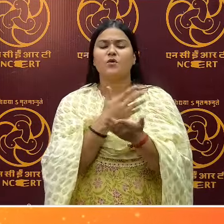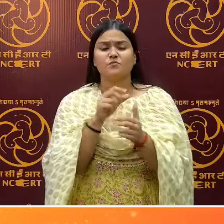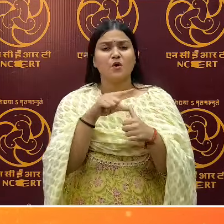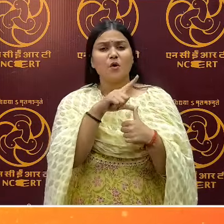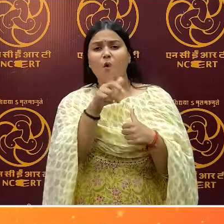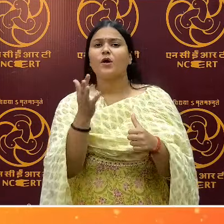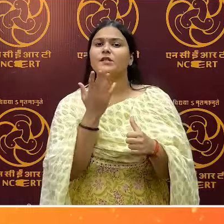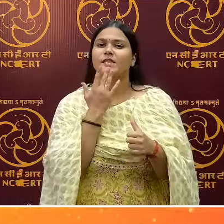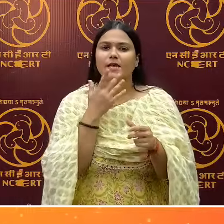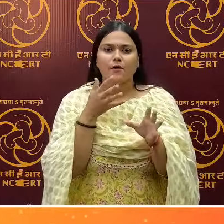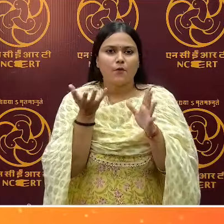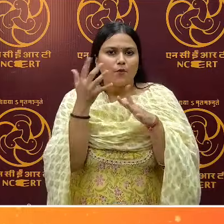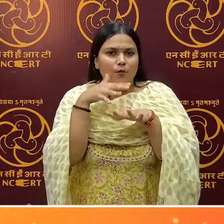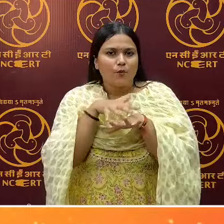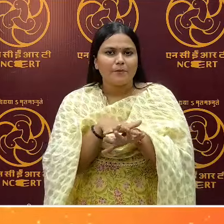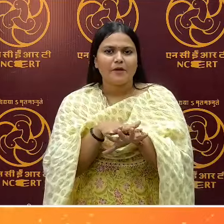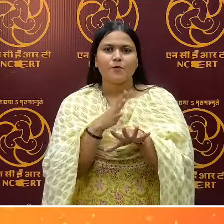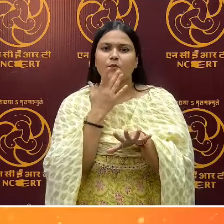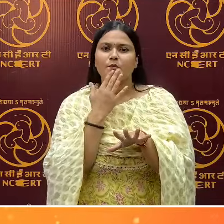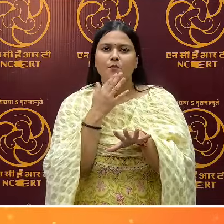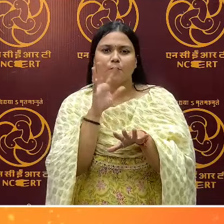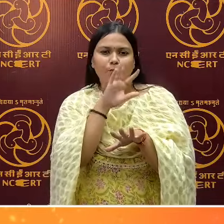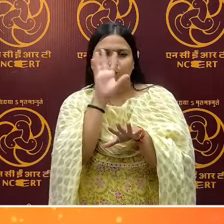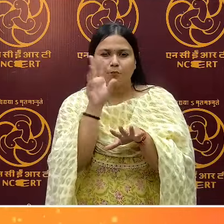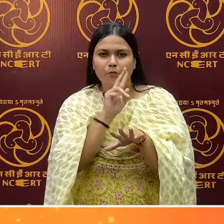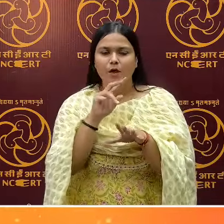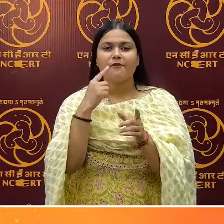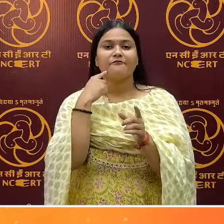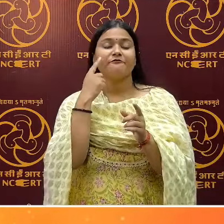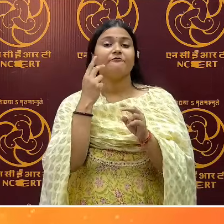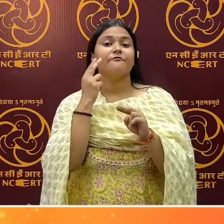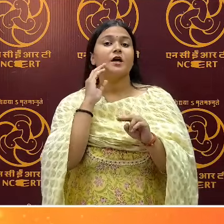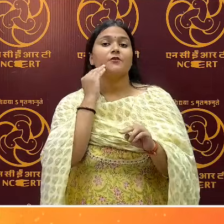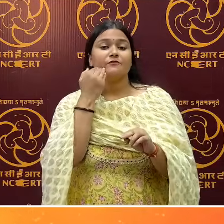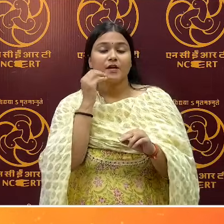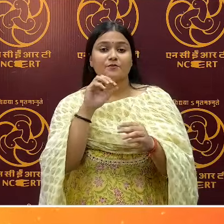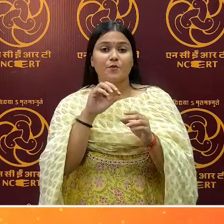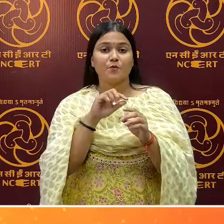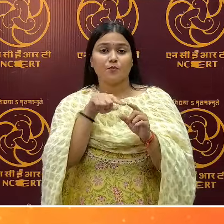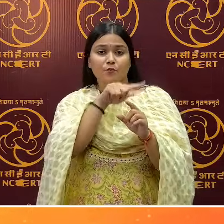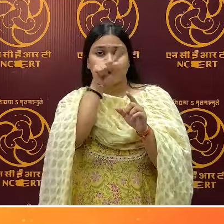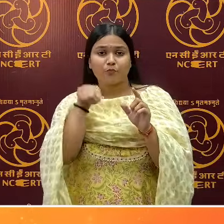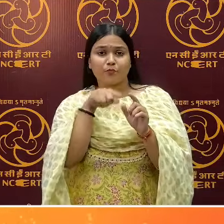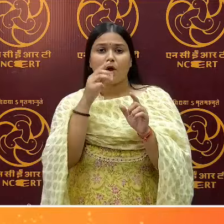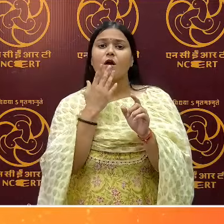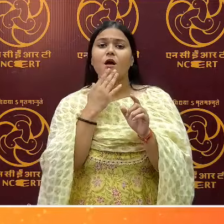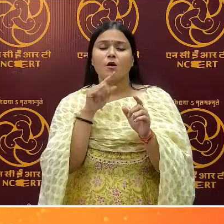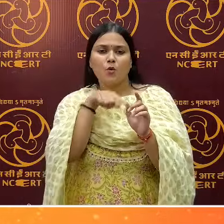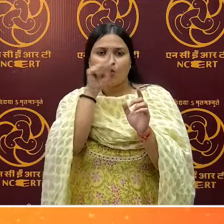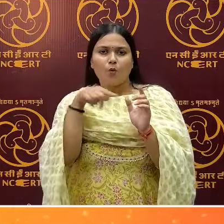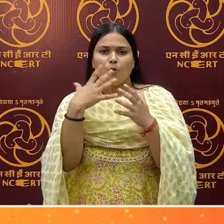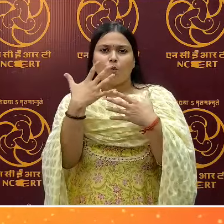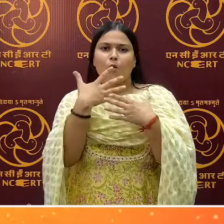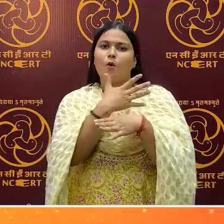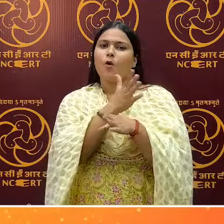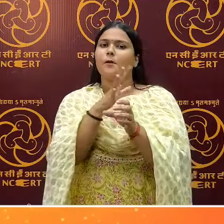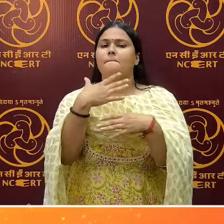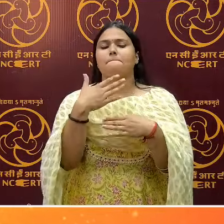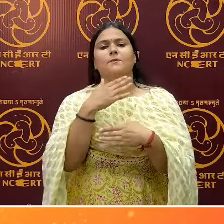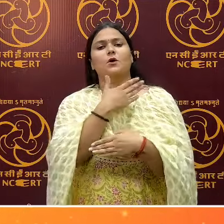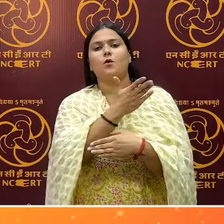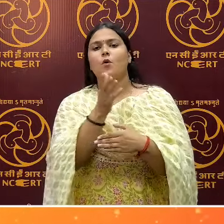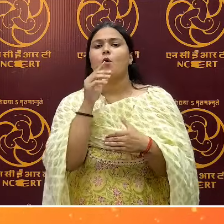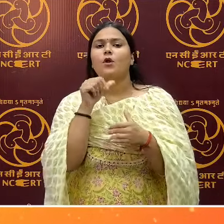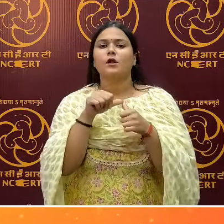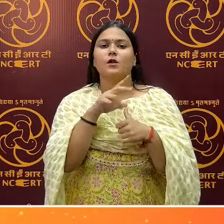notice. Yes. Right. What is happening here? So when we are rotating, the edges getting blurred, the colors seem to mix. So this leads to a newer